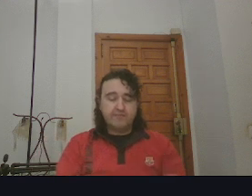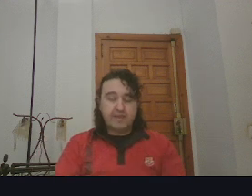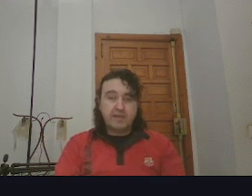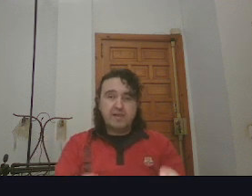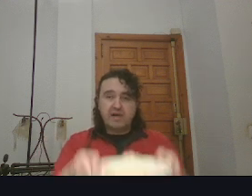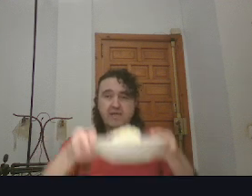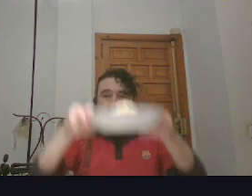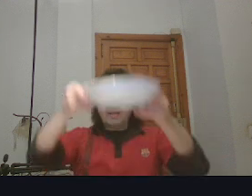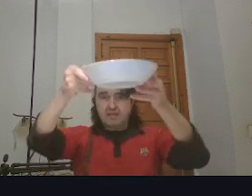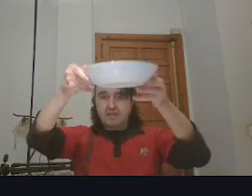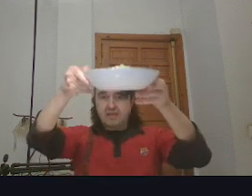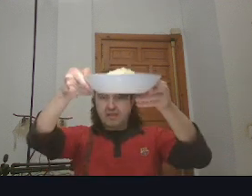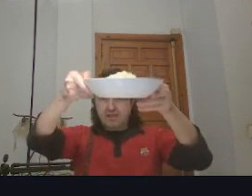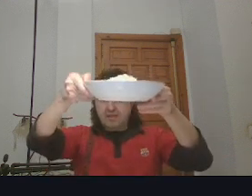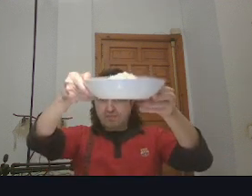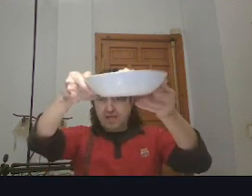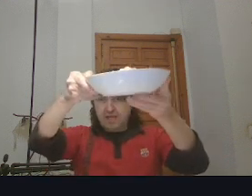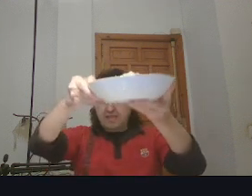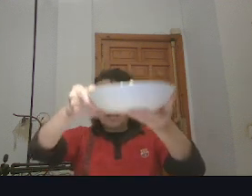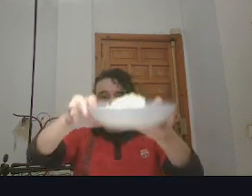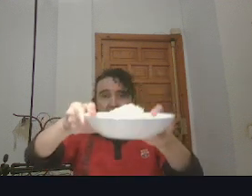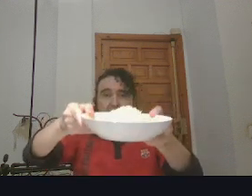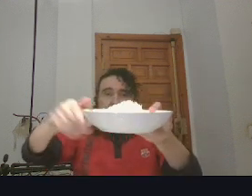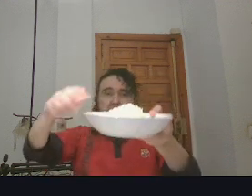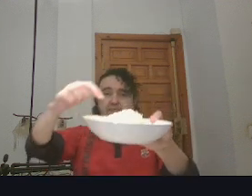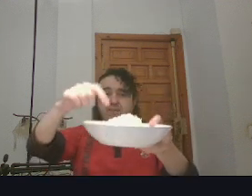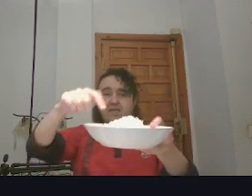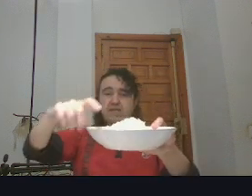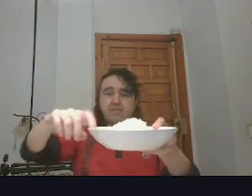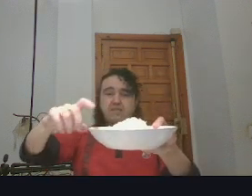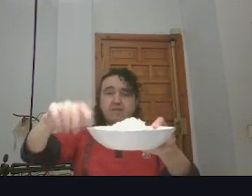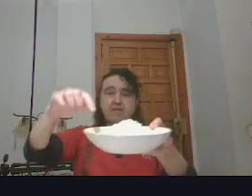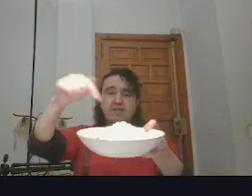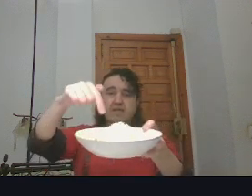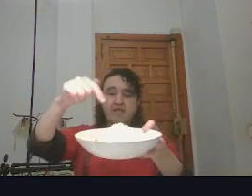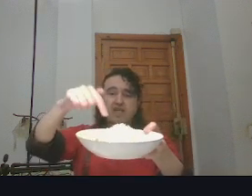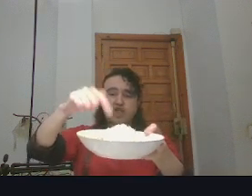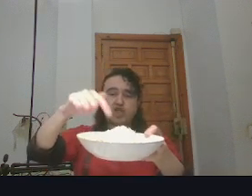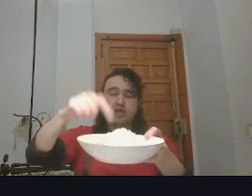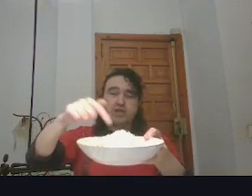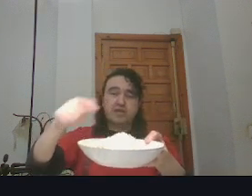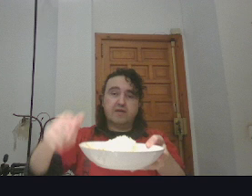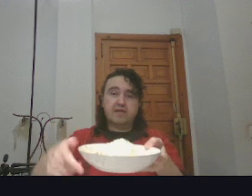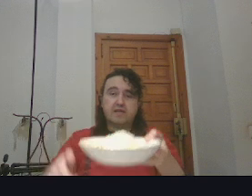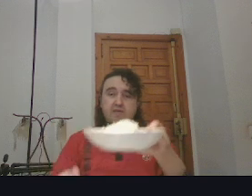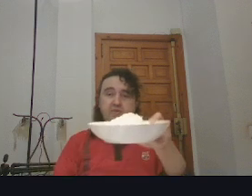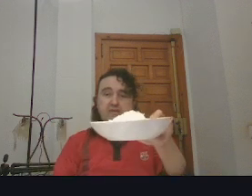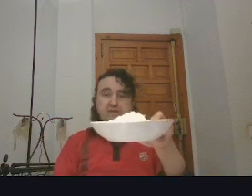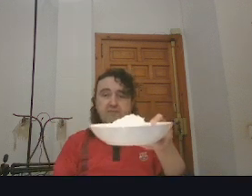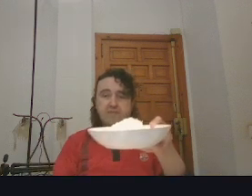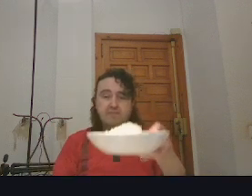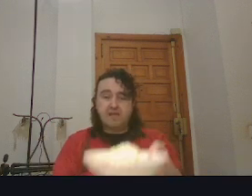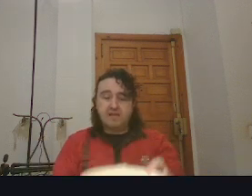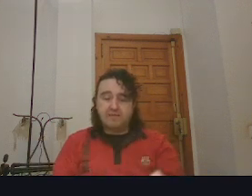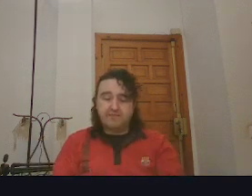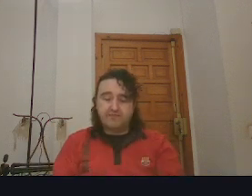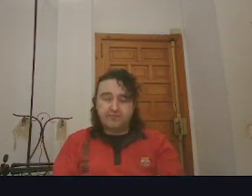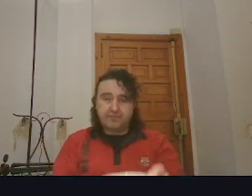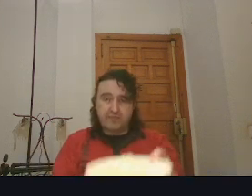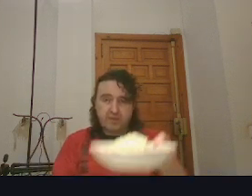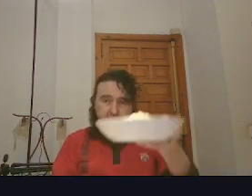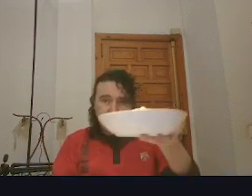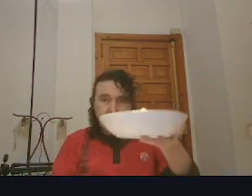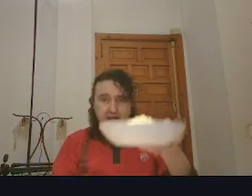everything. I'm eating. This is a plate. And this is a dish. All right. A good meal.